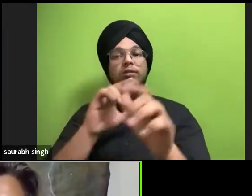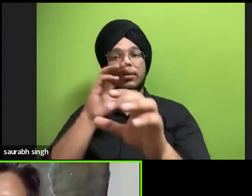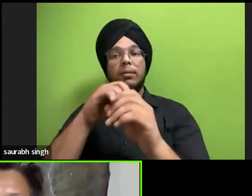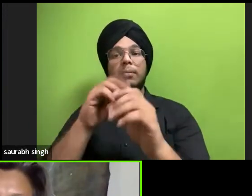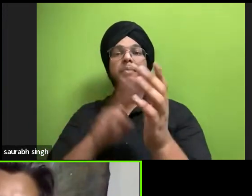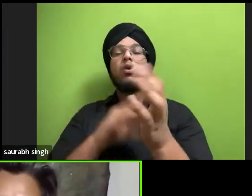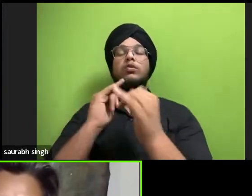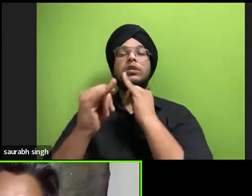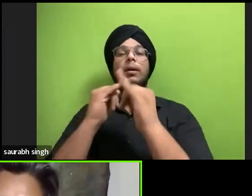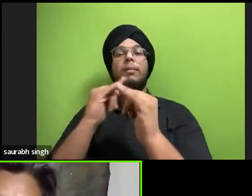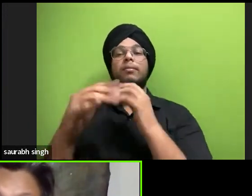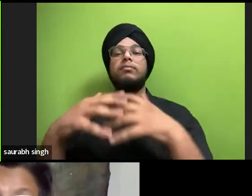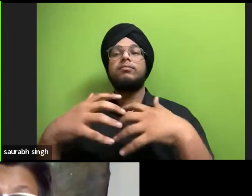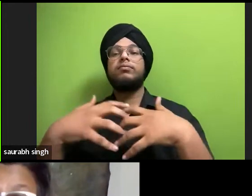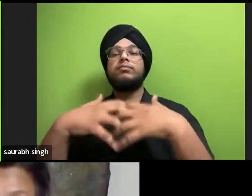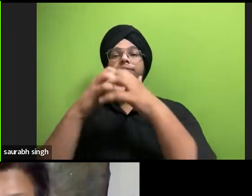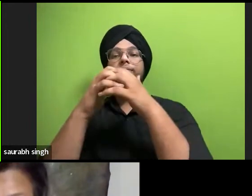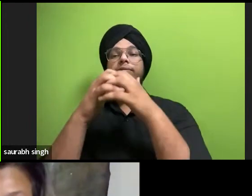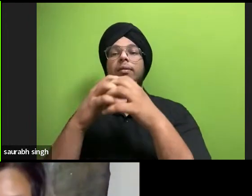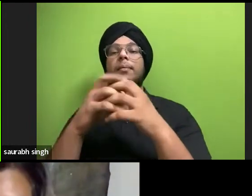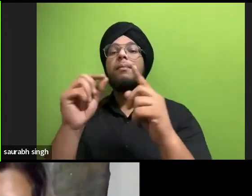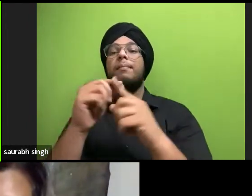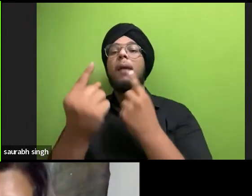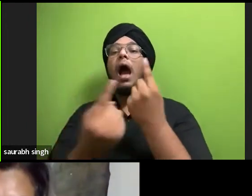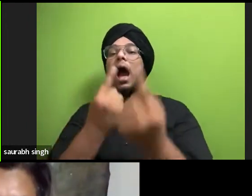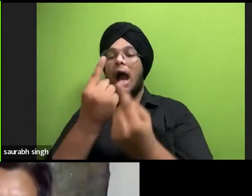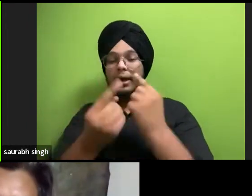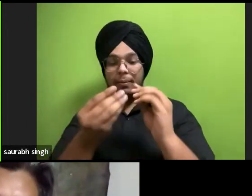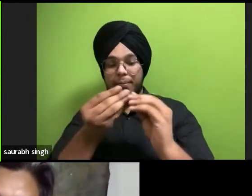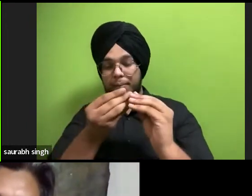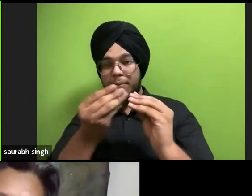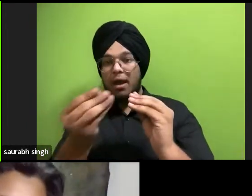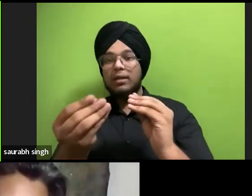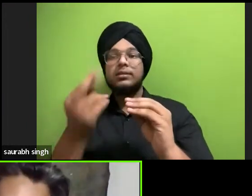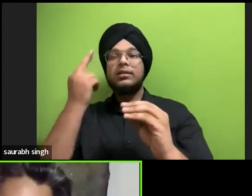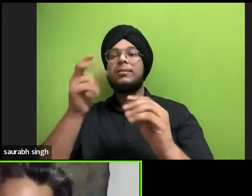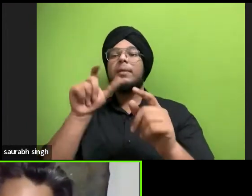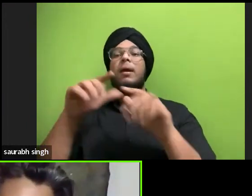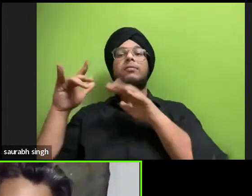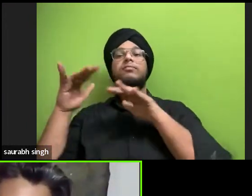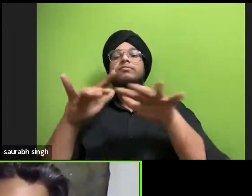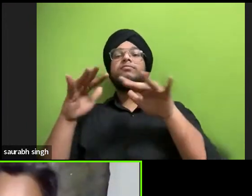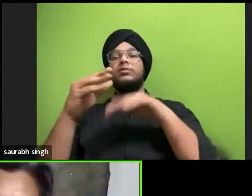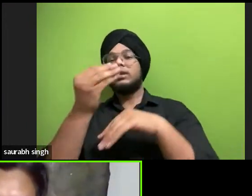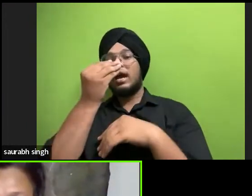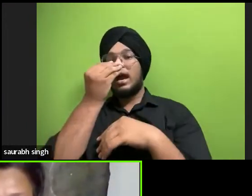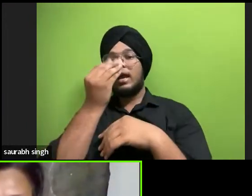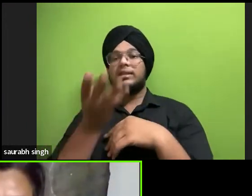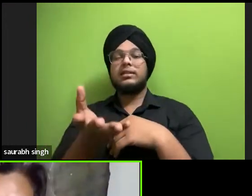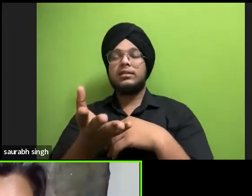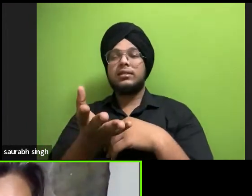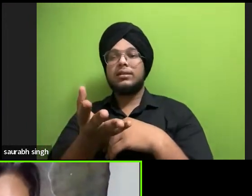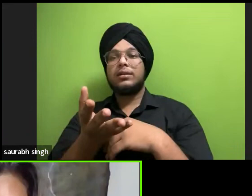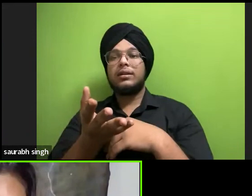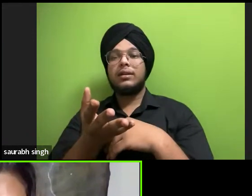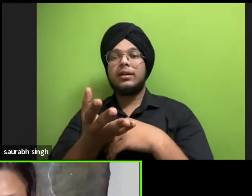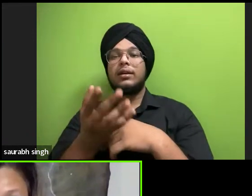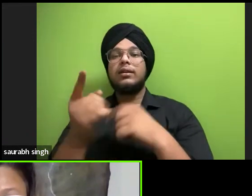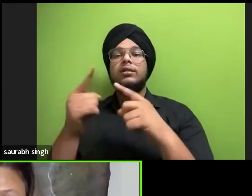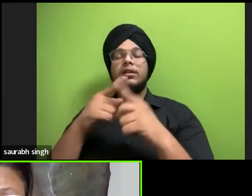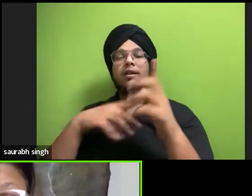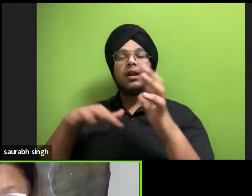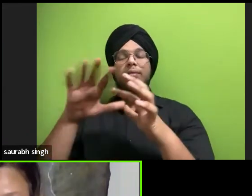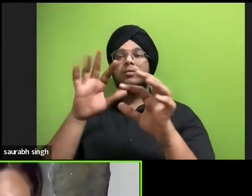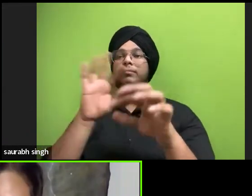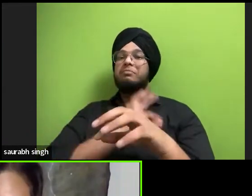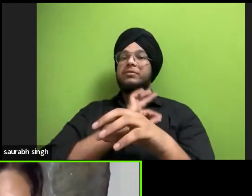built inside a park, a public open space, and we are in a subtropical environment, so it's